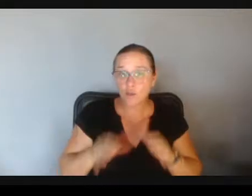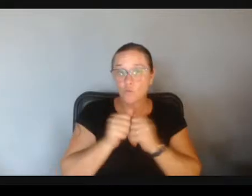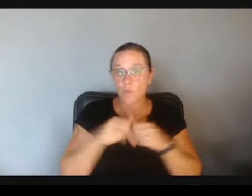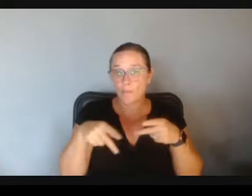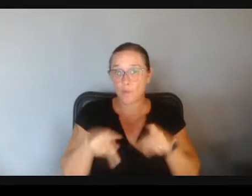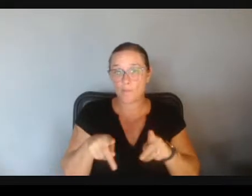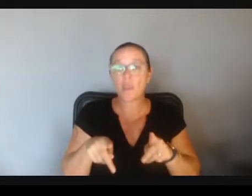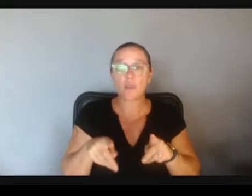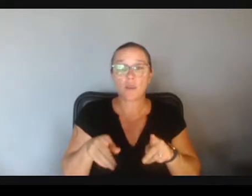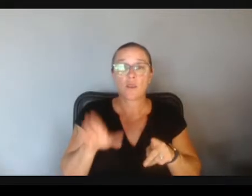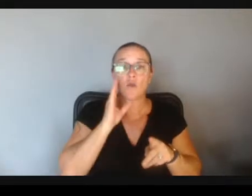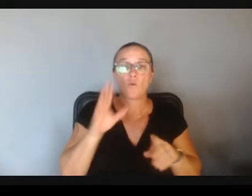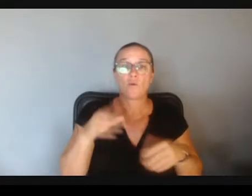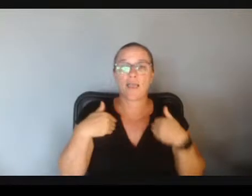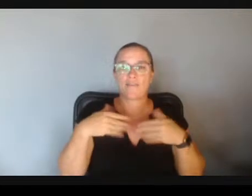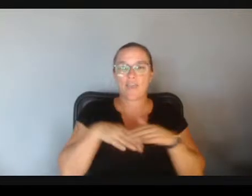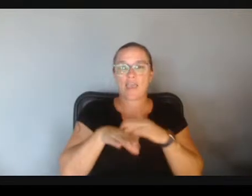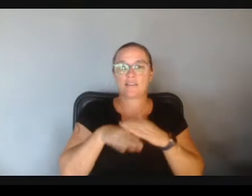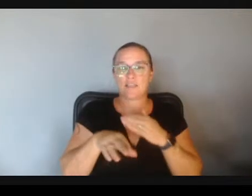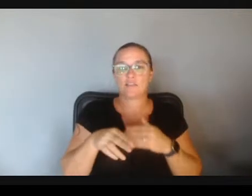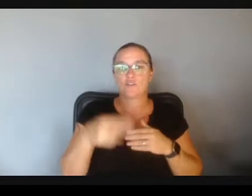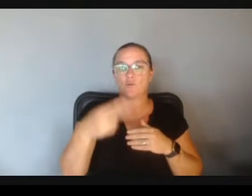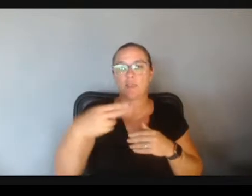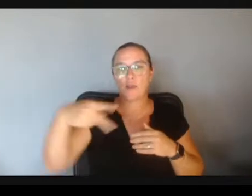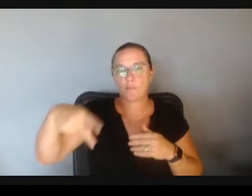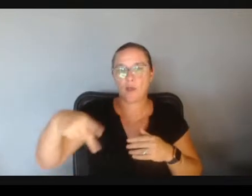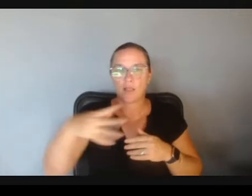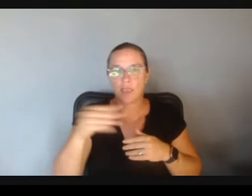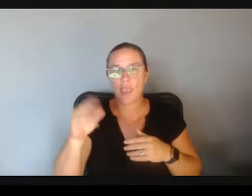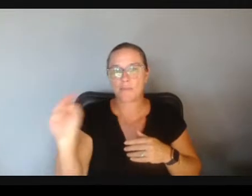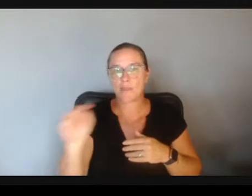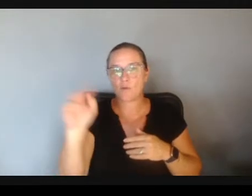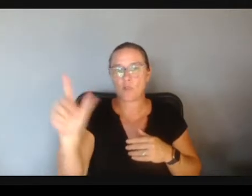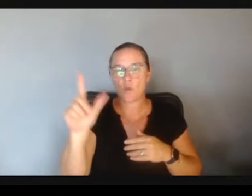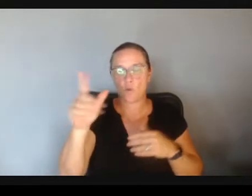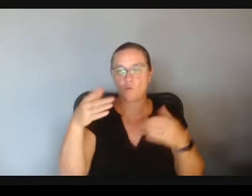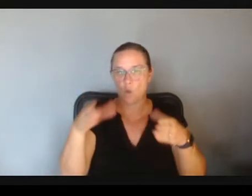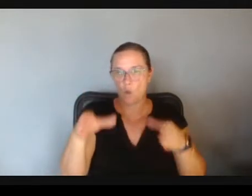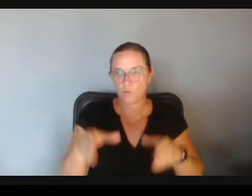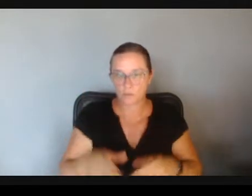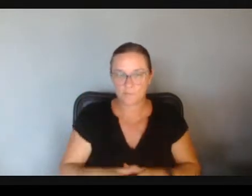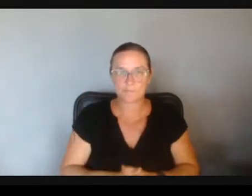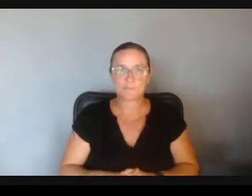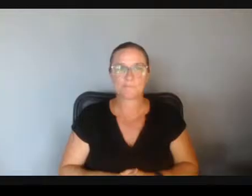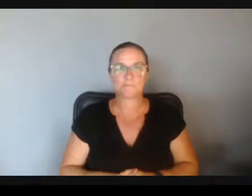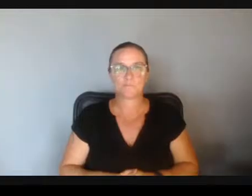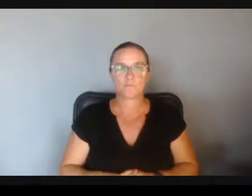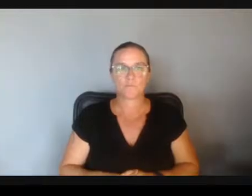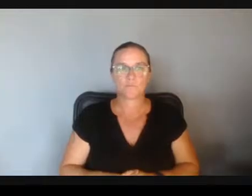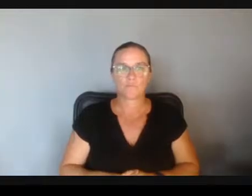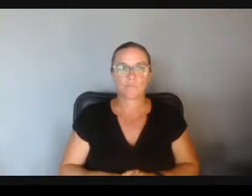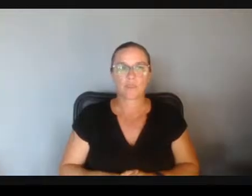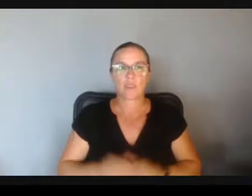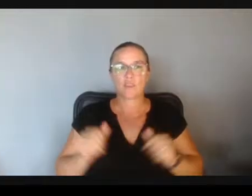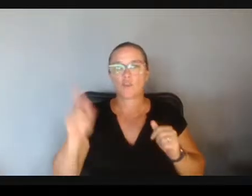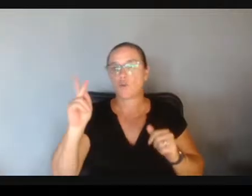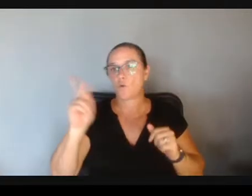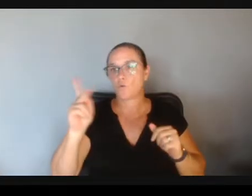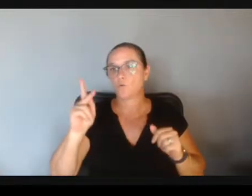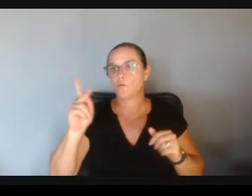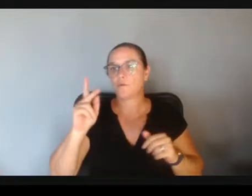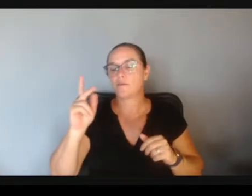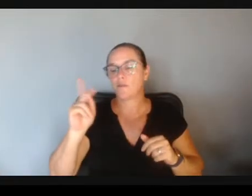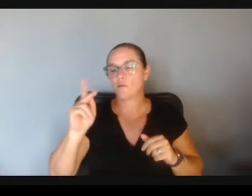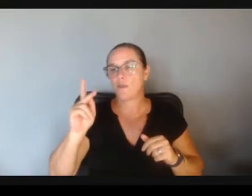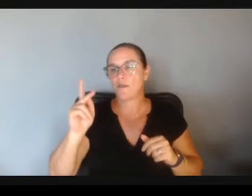provided access to the end of Helena Poly and Mauna Loa roads. Go to the Kīlauea Welcome Center for that